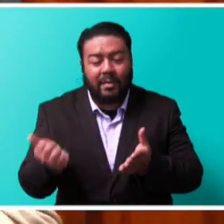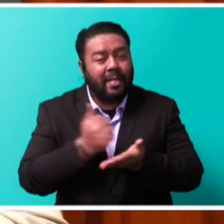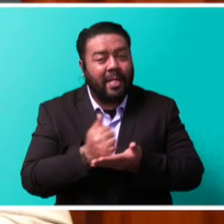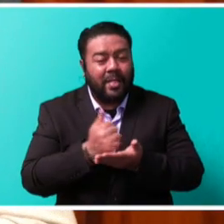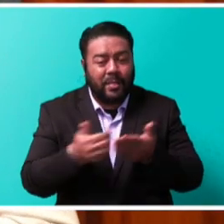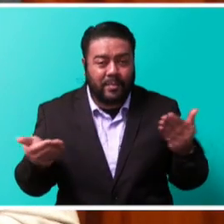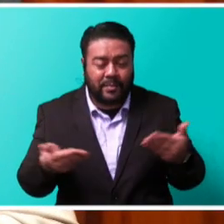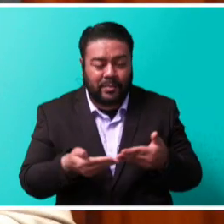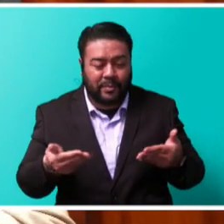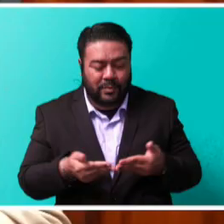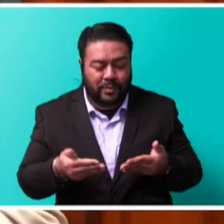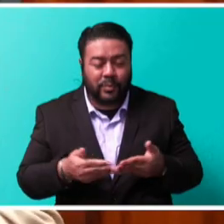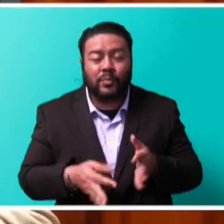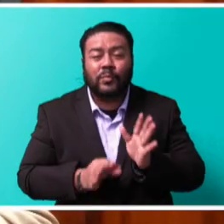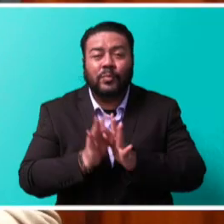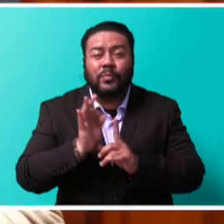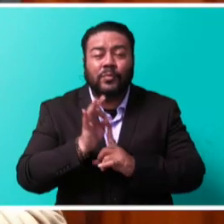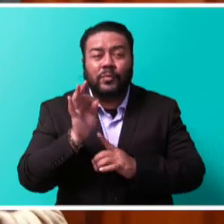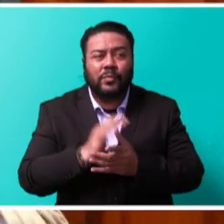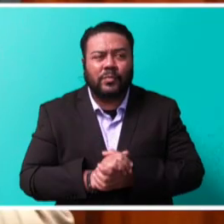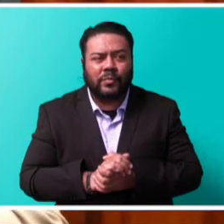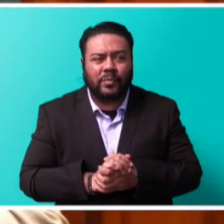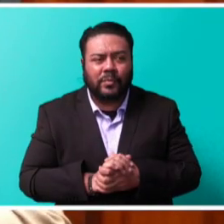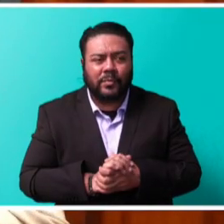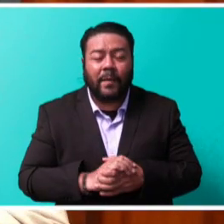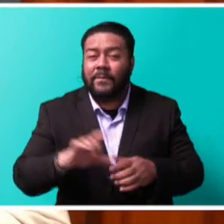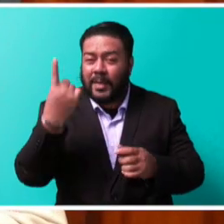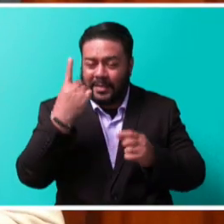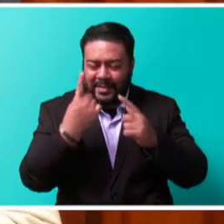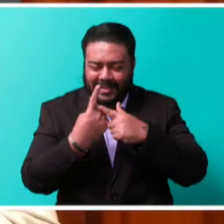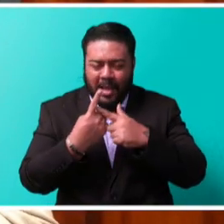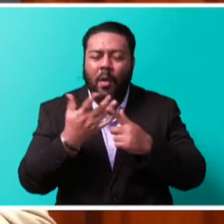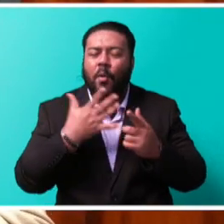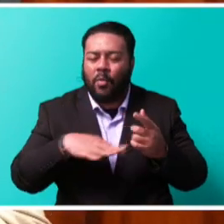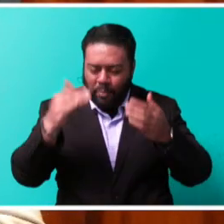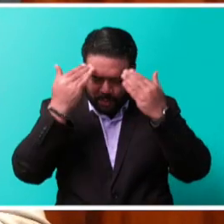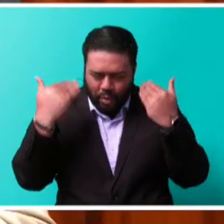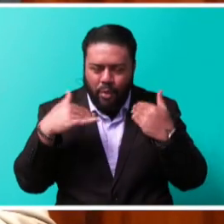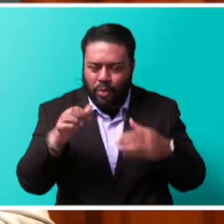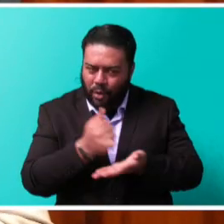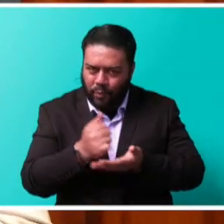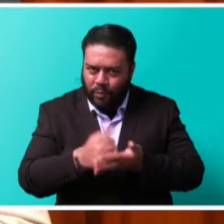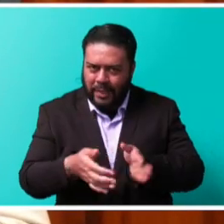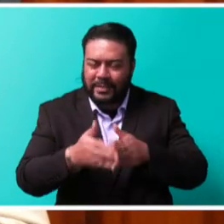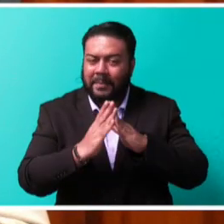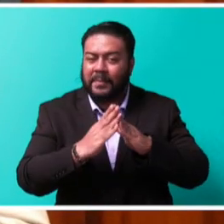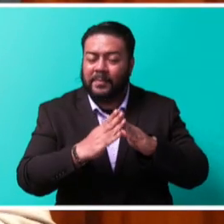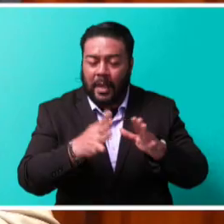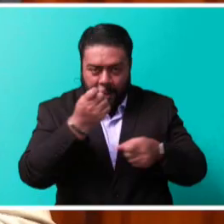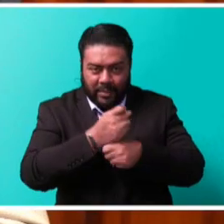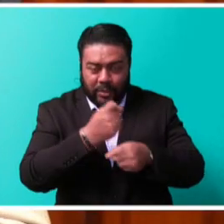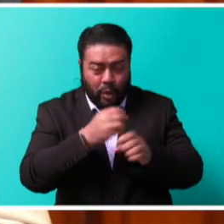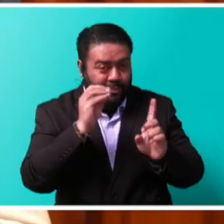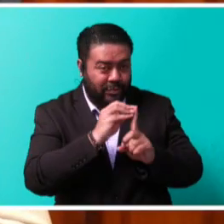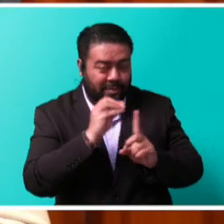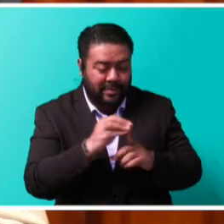major reforms and improvements over the previous legislation. Firstly, Honourable Speaker, the Act establishes and updated objectives,